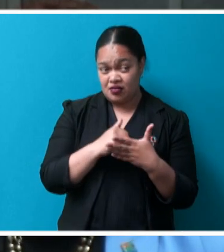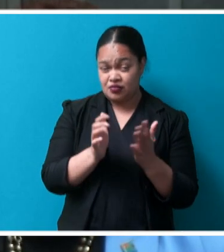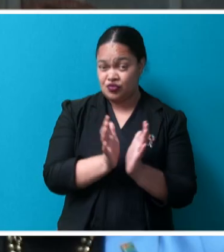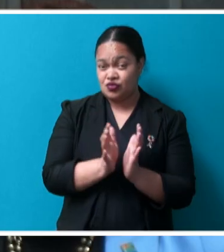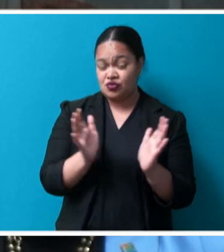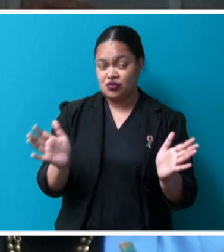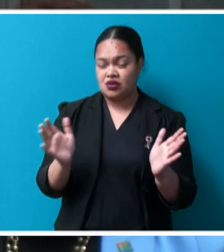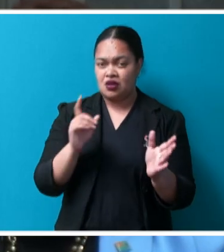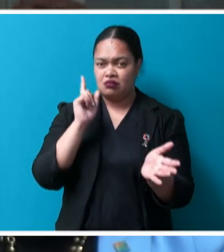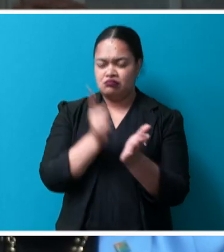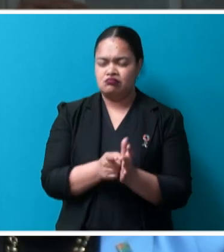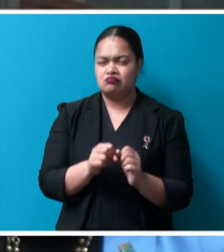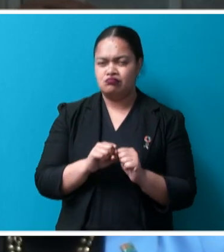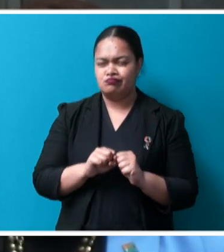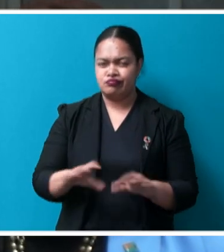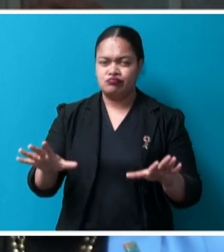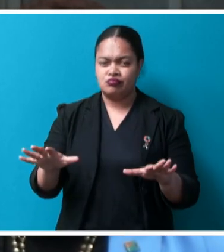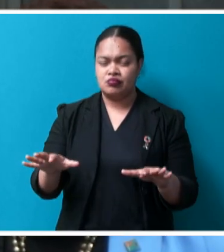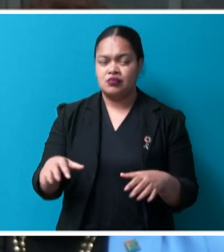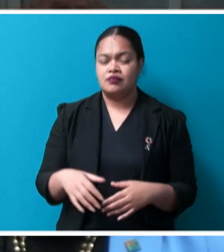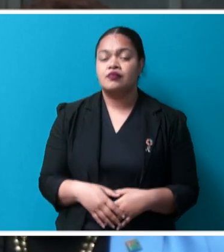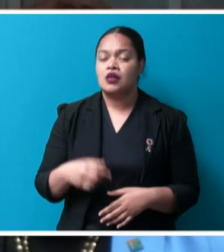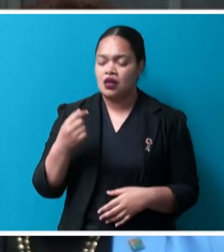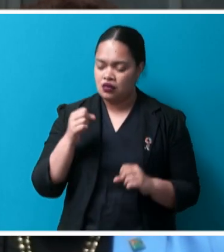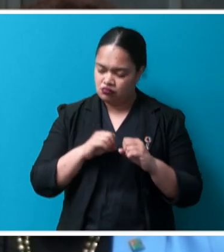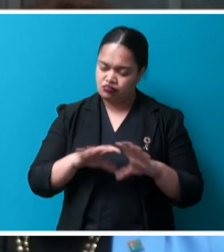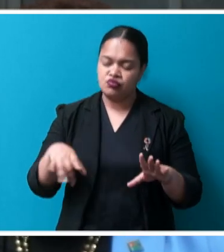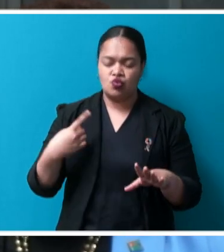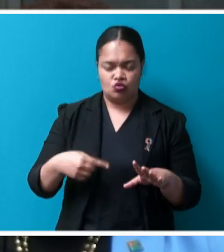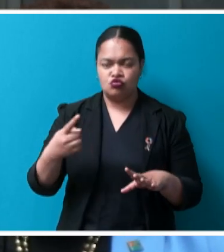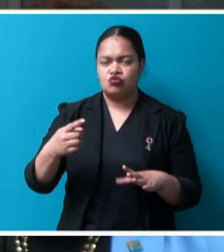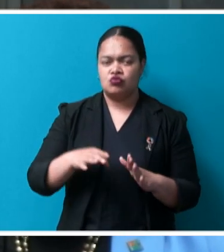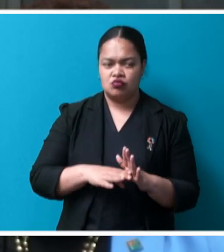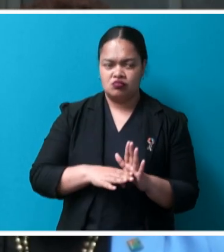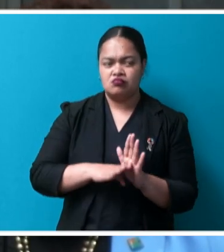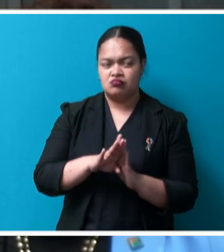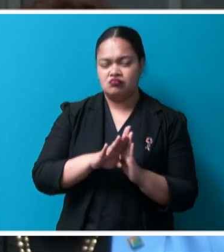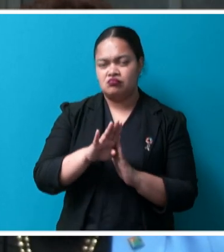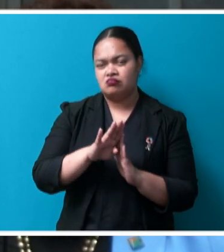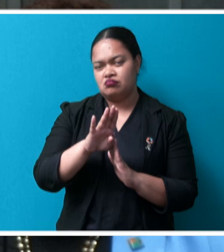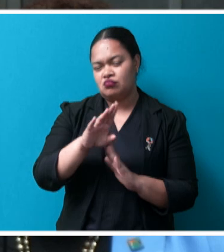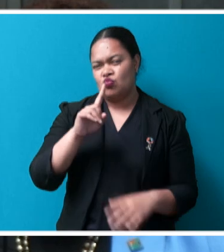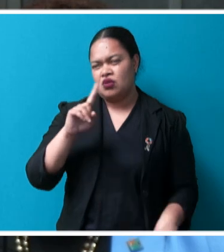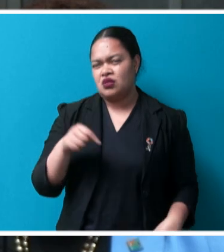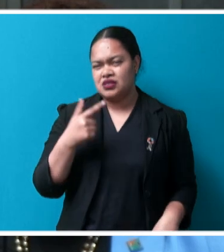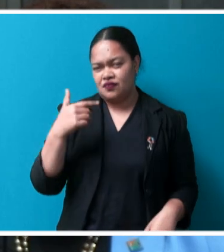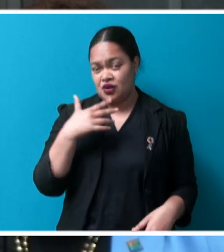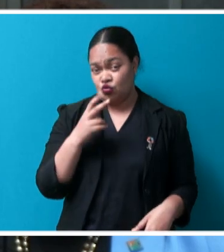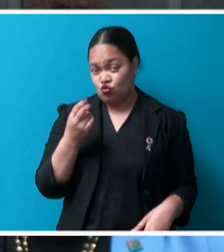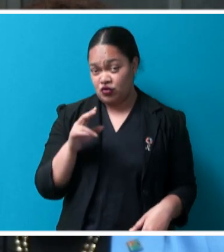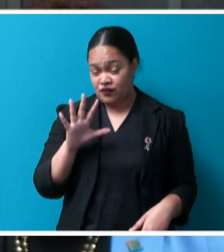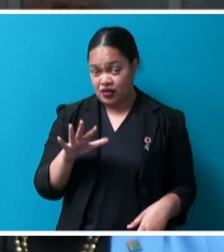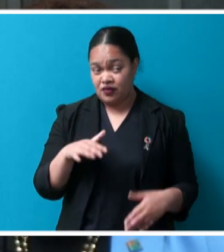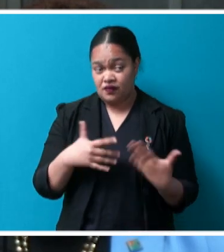epidemic. New infections are still rising, an estimated 1,700 in 2025, roughly 3